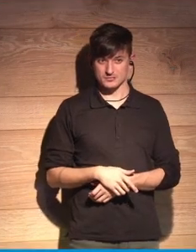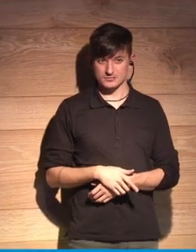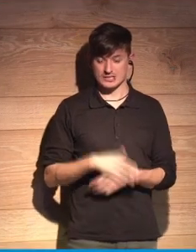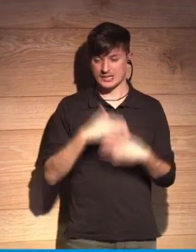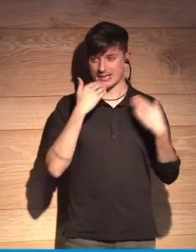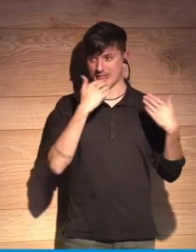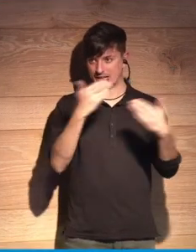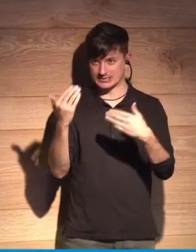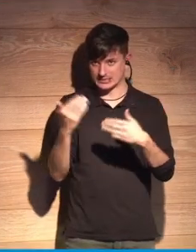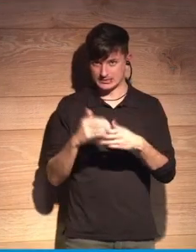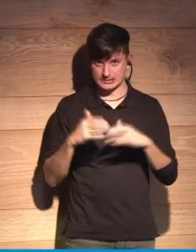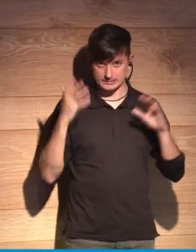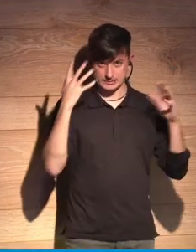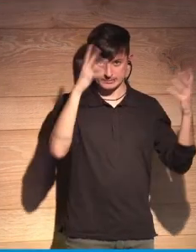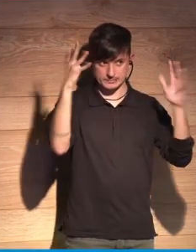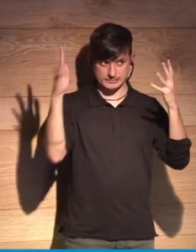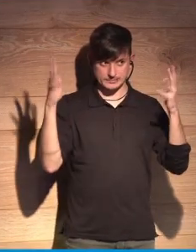Thank you.